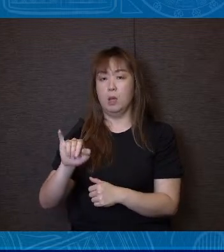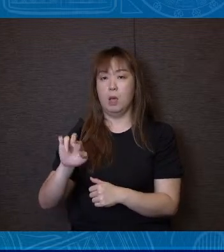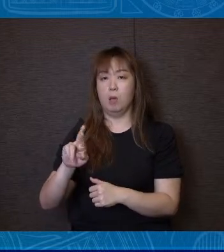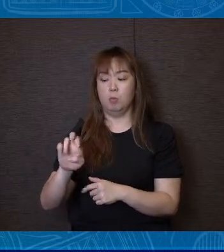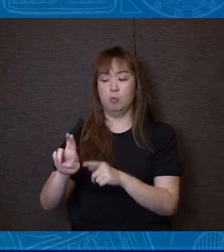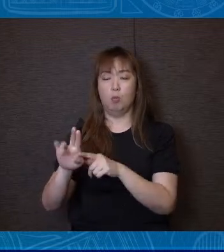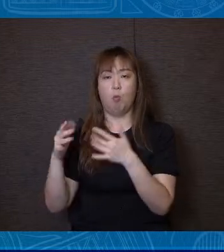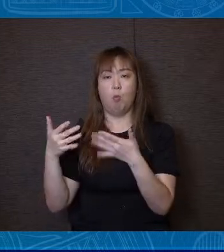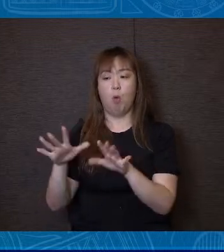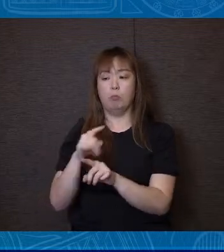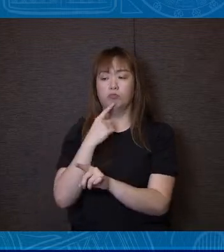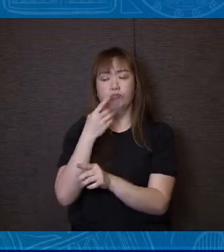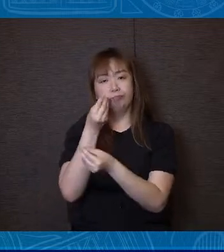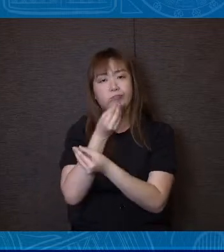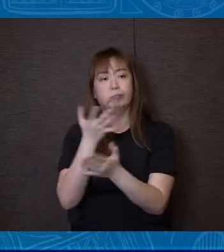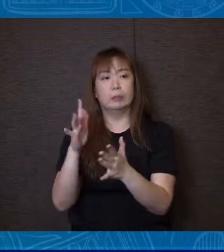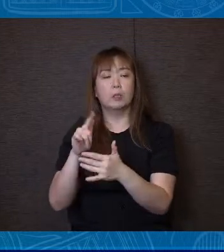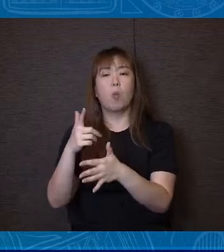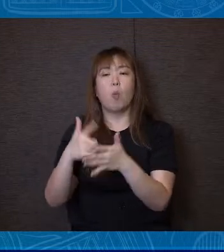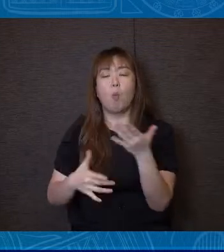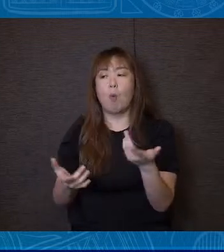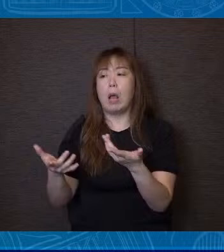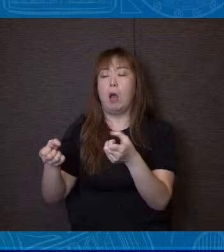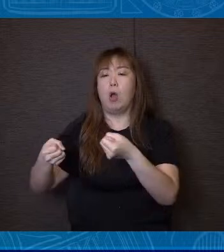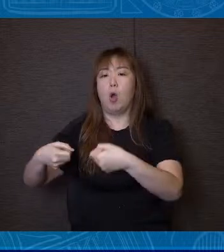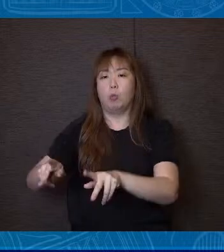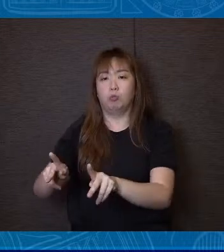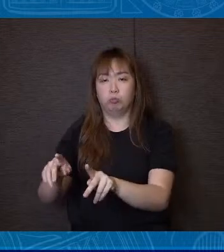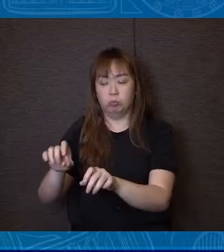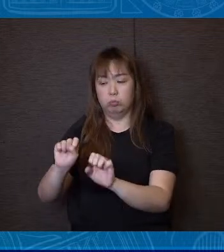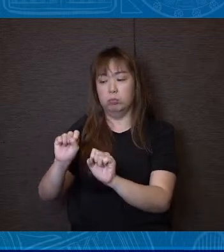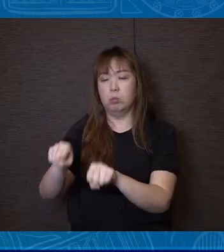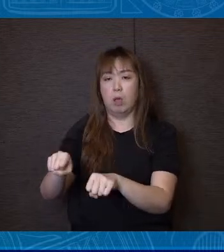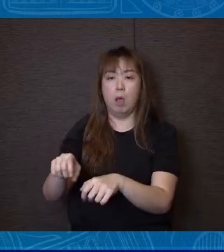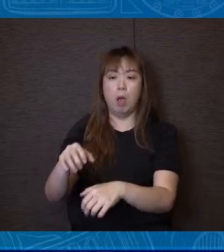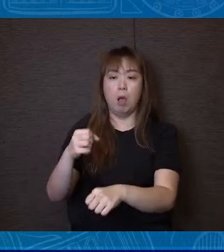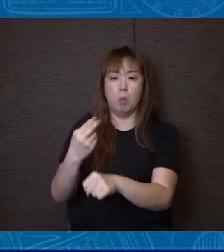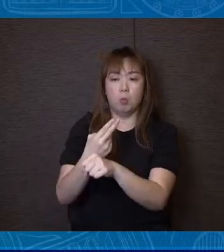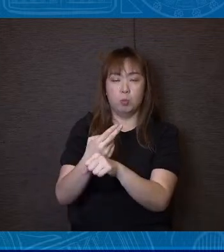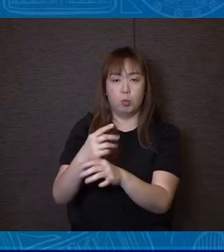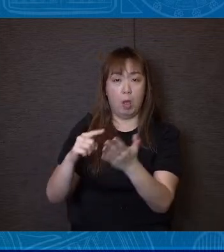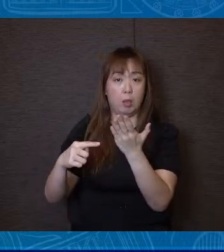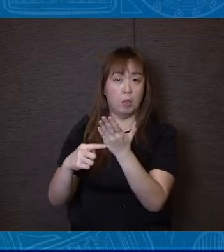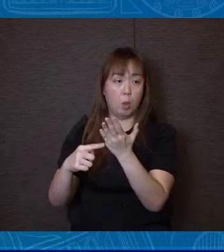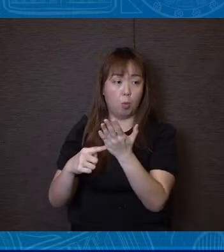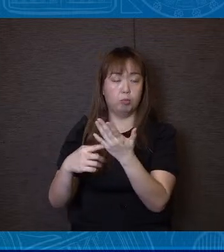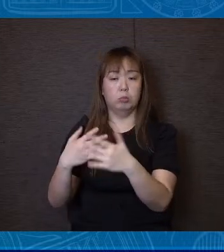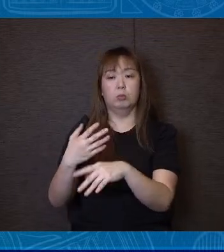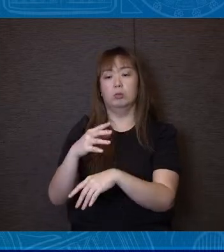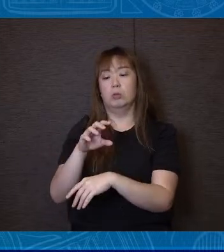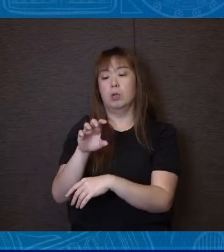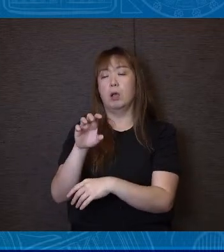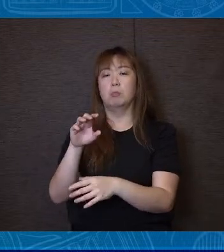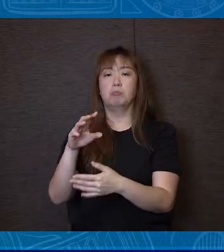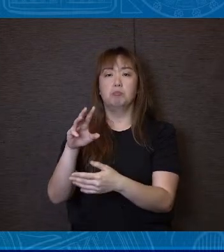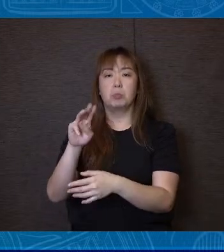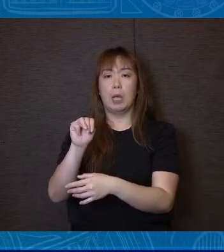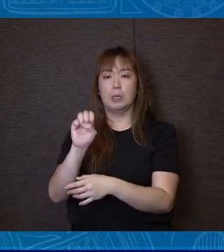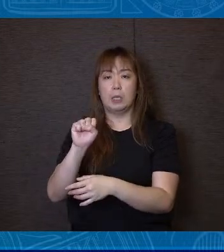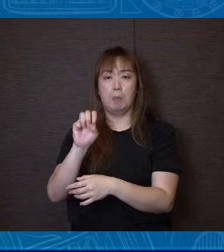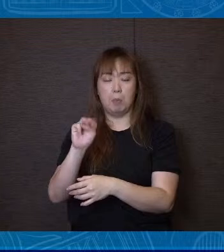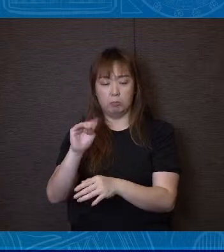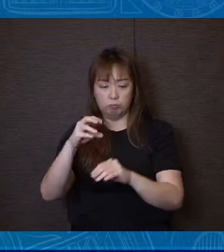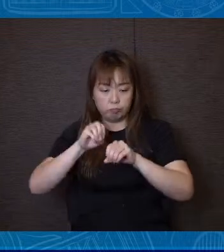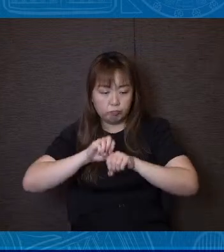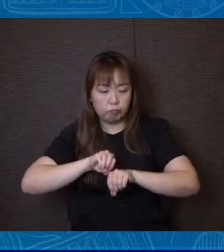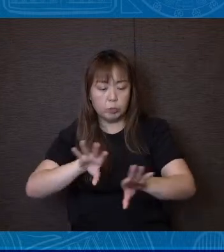the opportunities of what we often refer to as direct-to-the-device technology, so where messages are sent from satellites direct to phone,